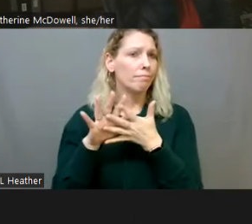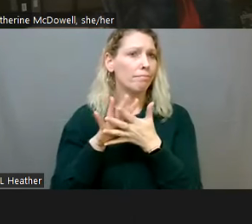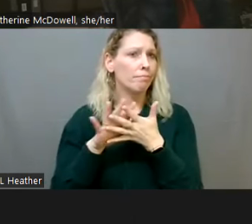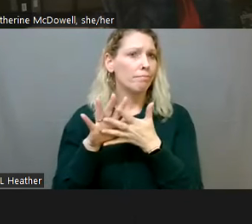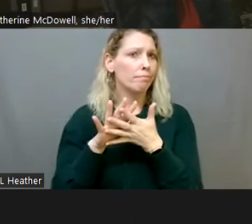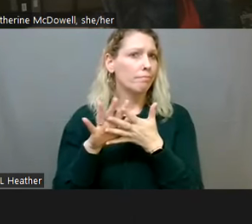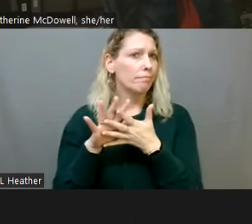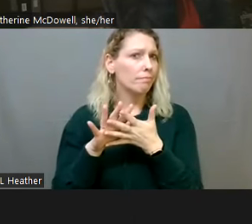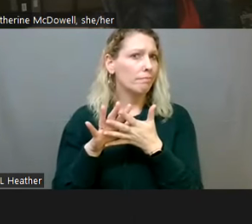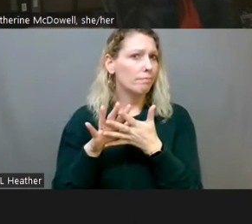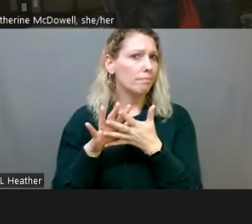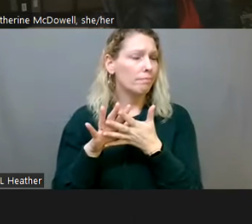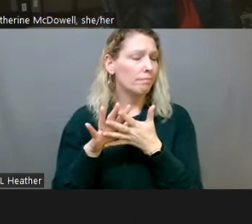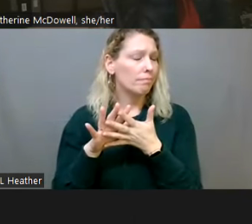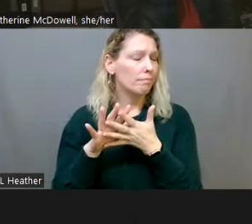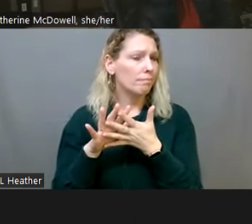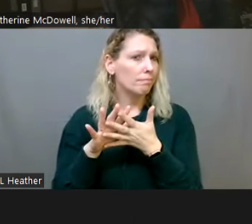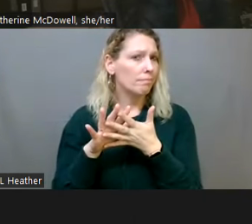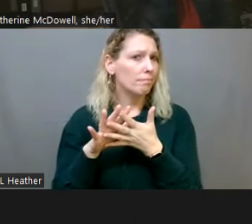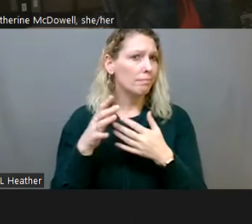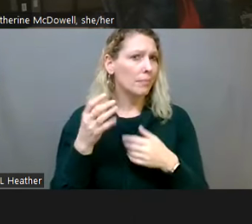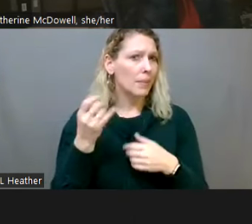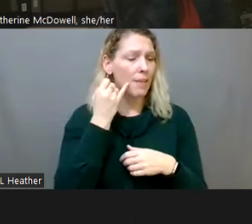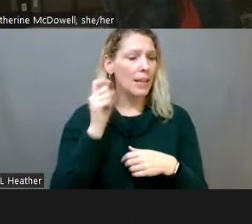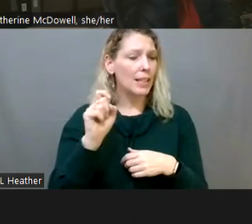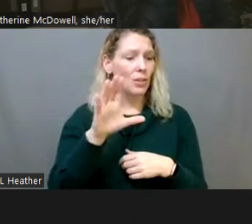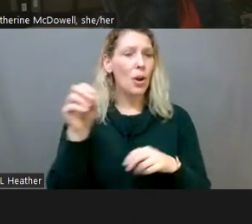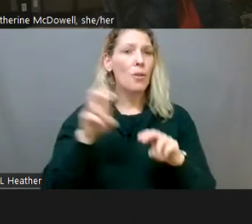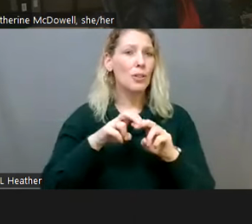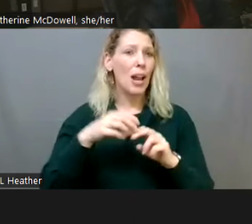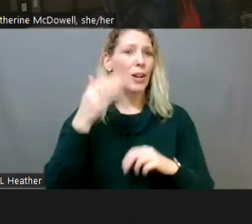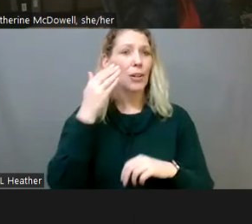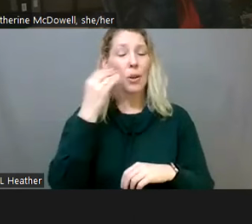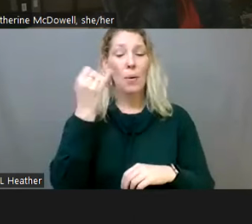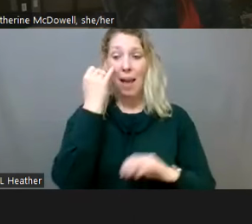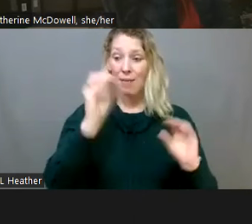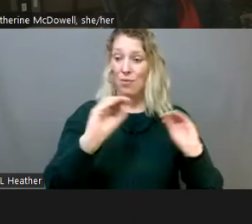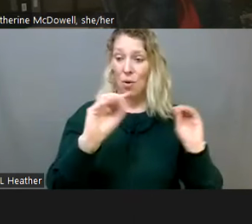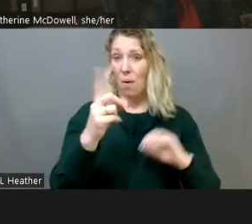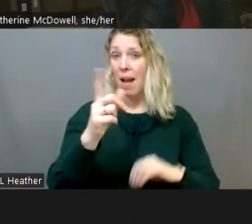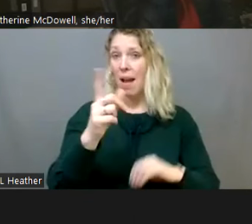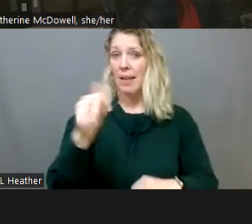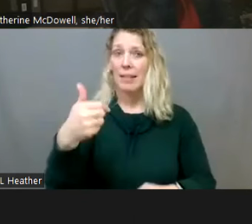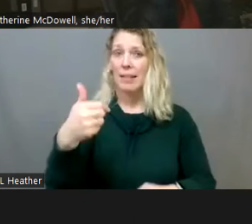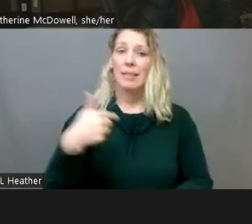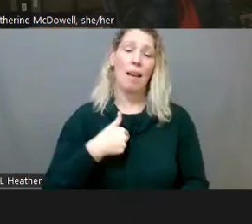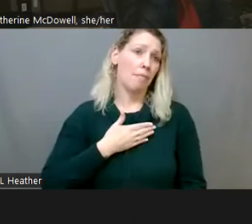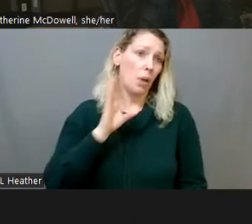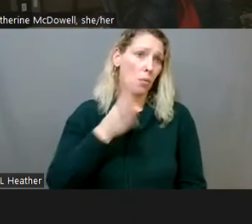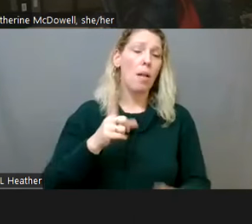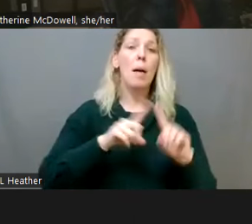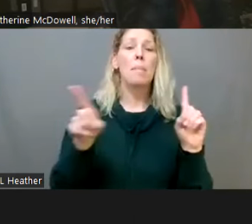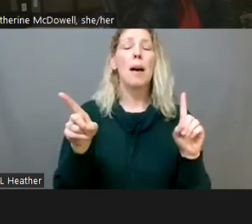my if you need co-chairs, you know that you can only if we don't have anybody else, I will step up. But